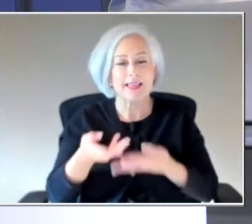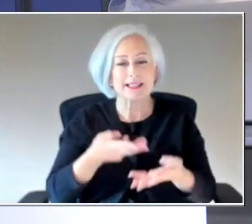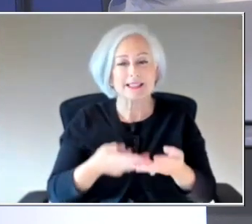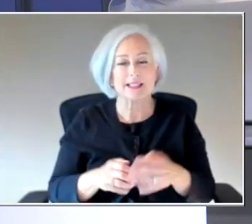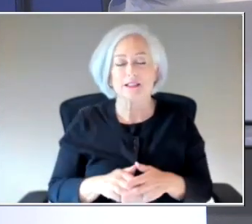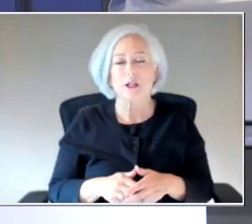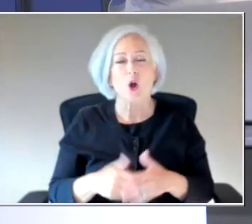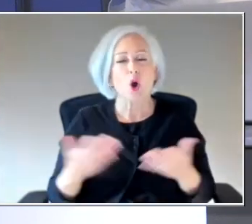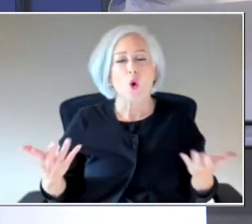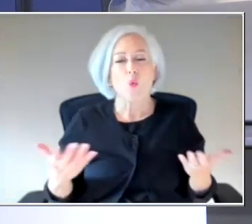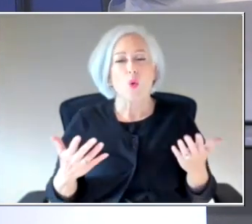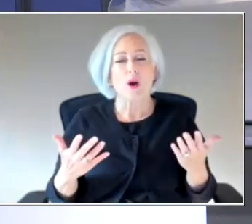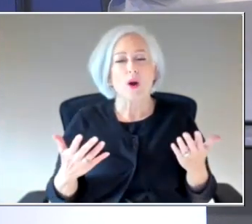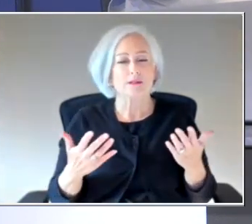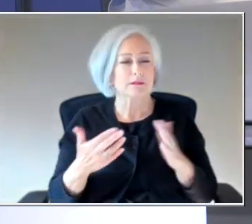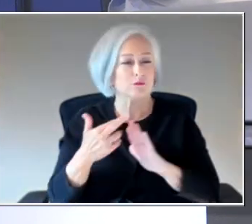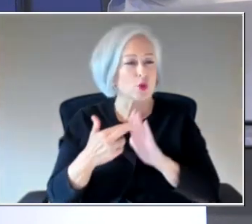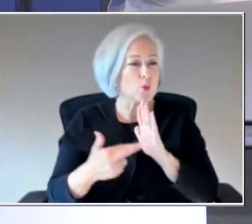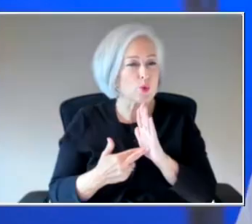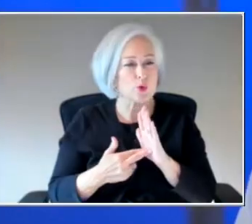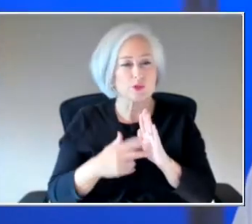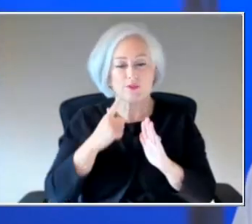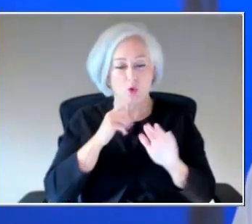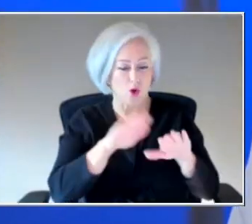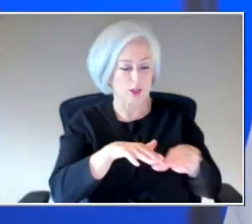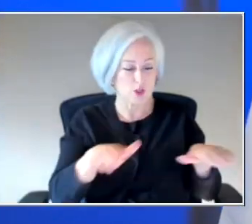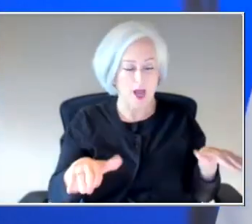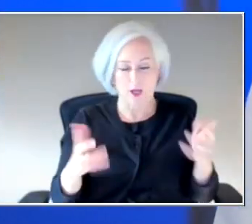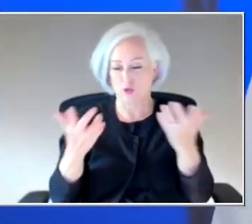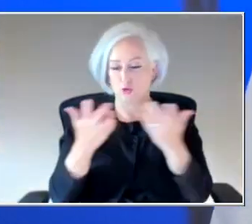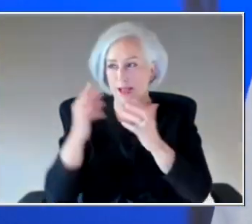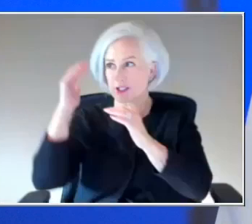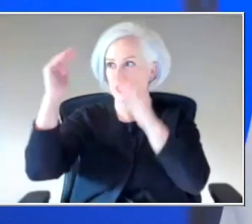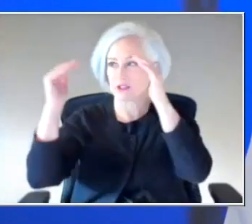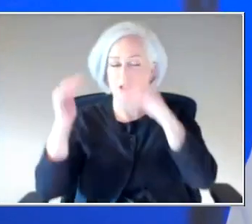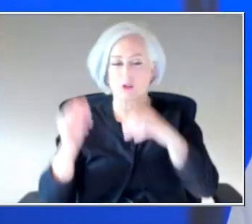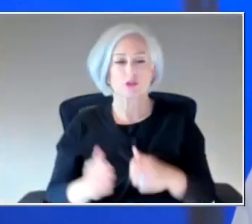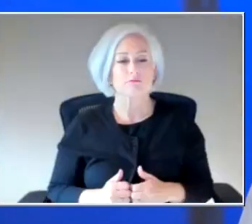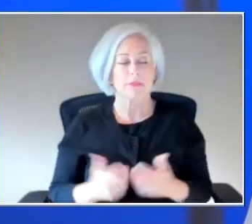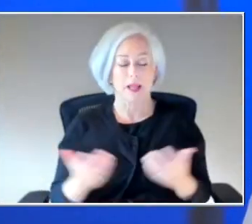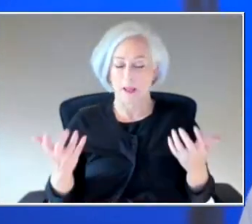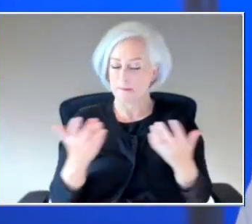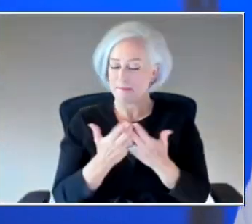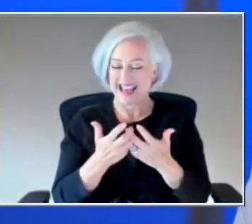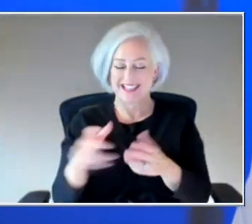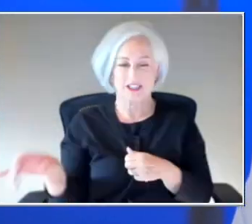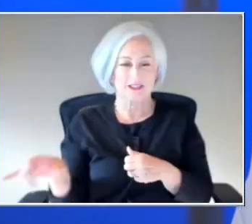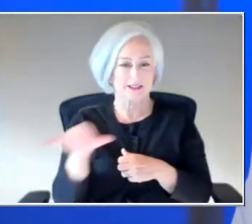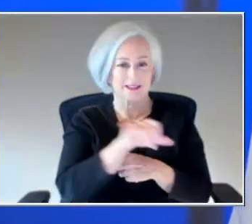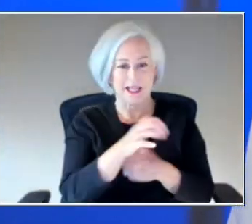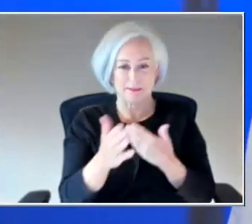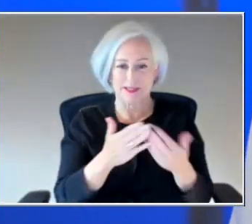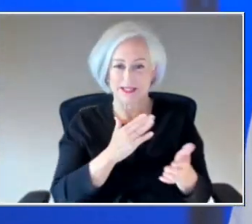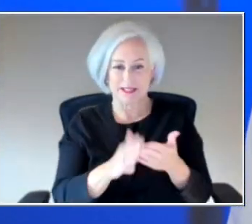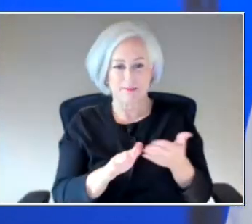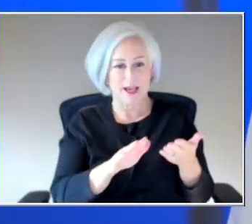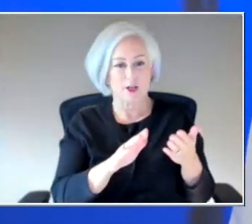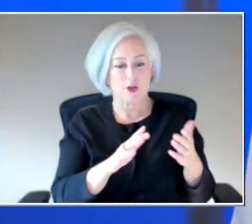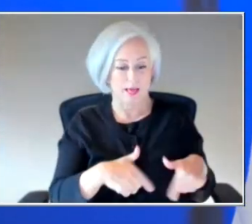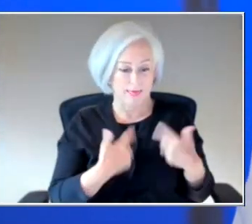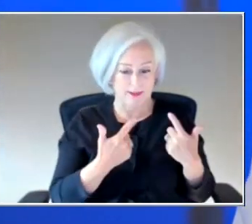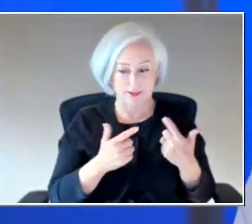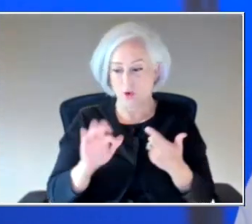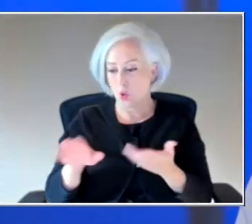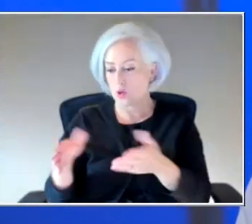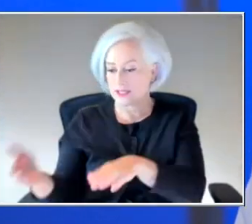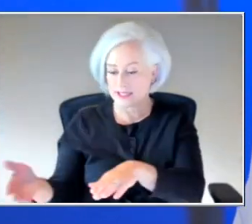matching a child? Well, beyond the matching is the same. No matter deceased donor, living donor, no matter what, that's all the same. Sometimes there's a